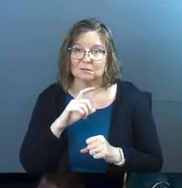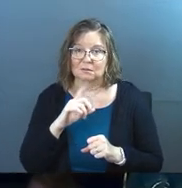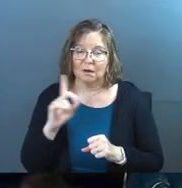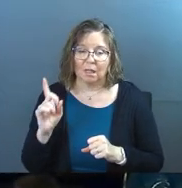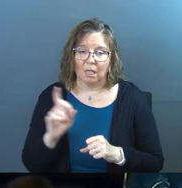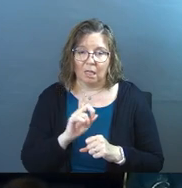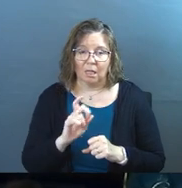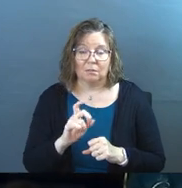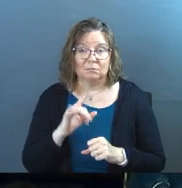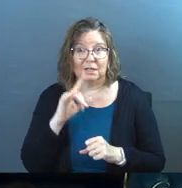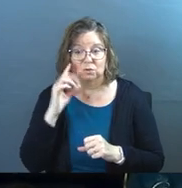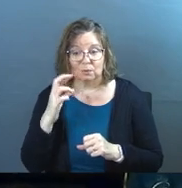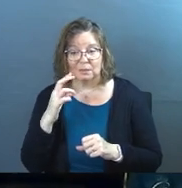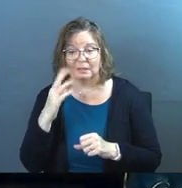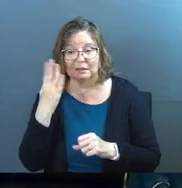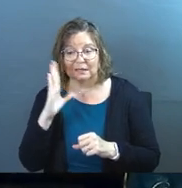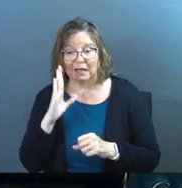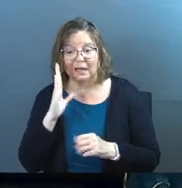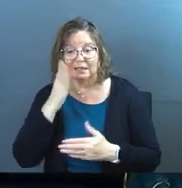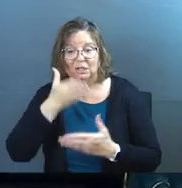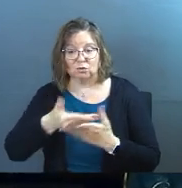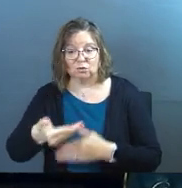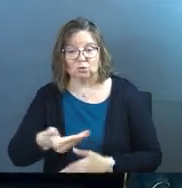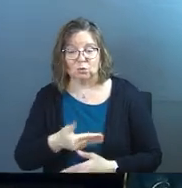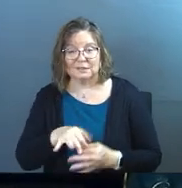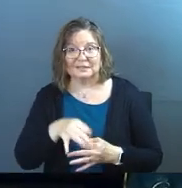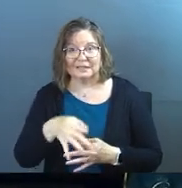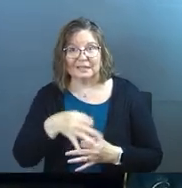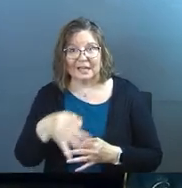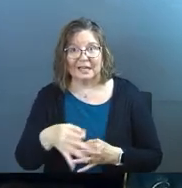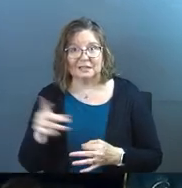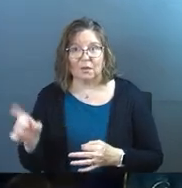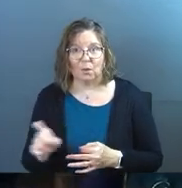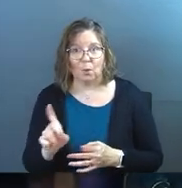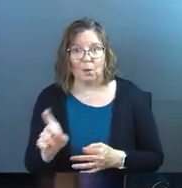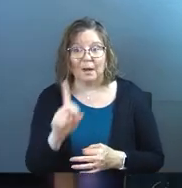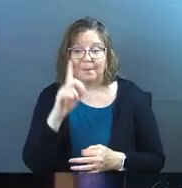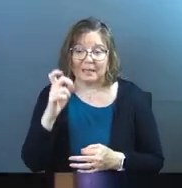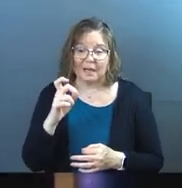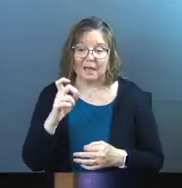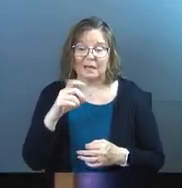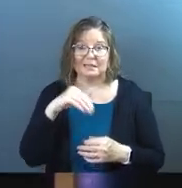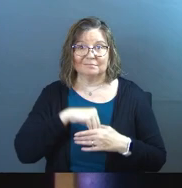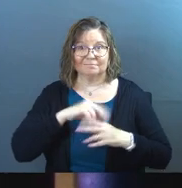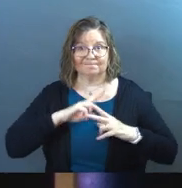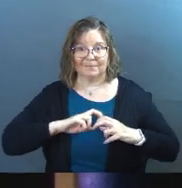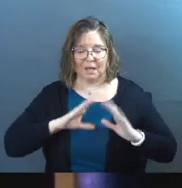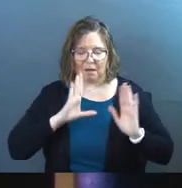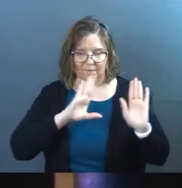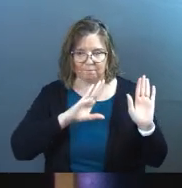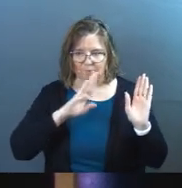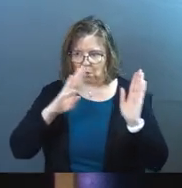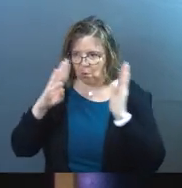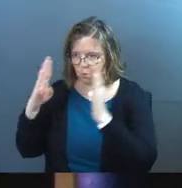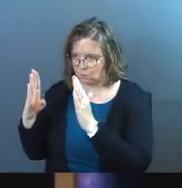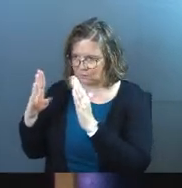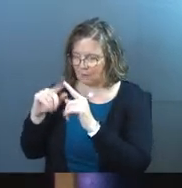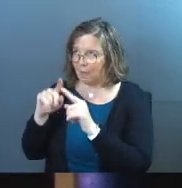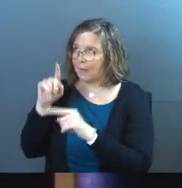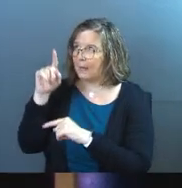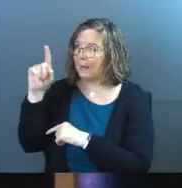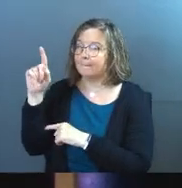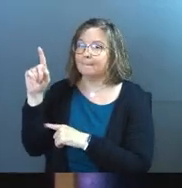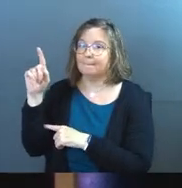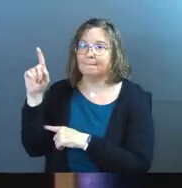There's a reason God keeps introducing the delays and the wanderings, because it does something about focusing us in on